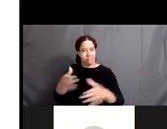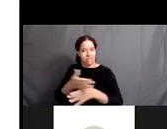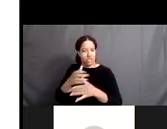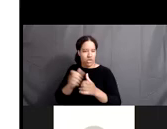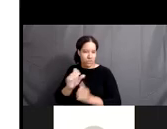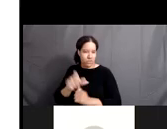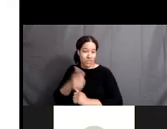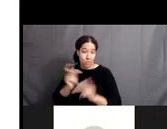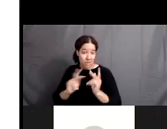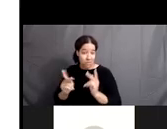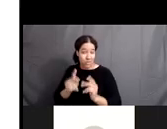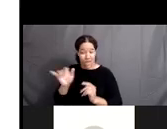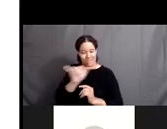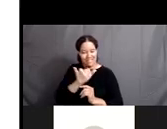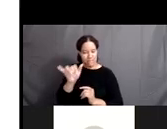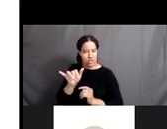circumstances. So,